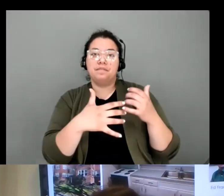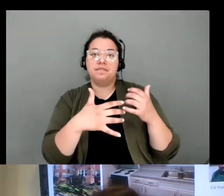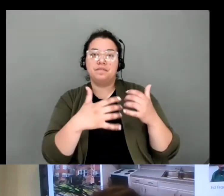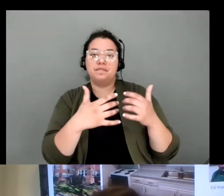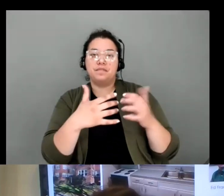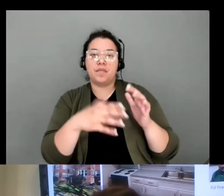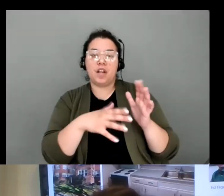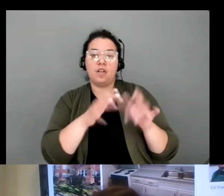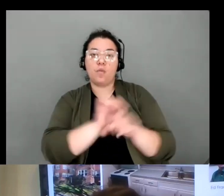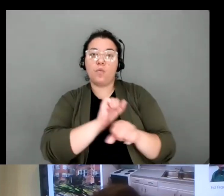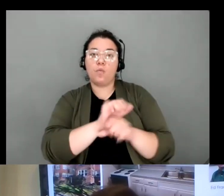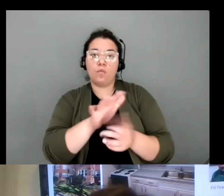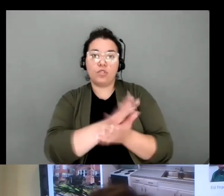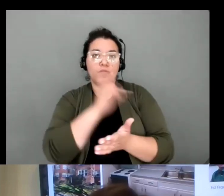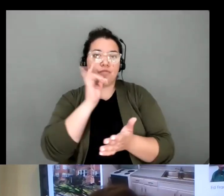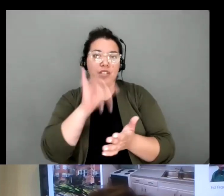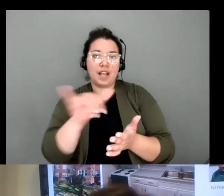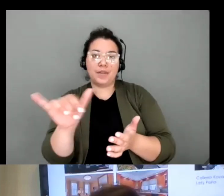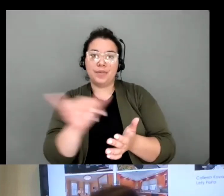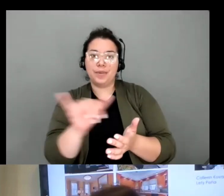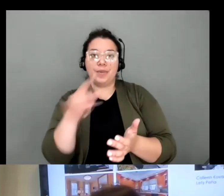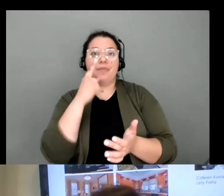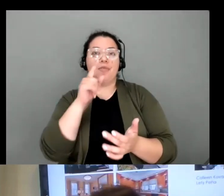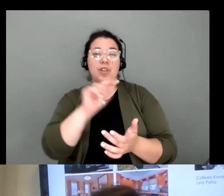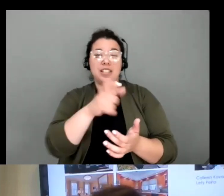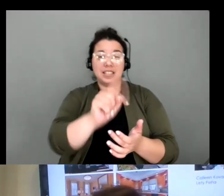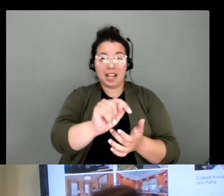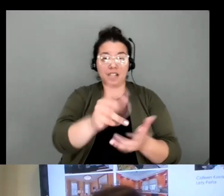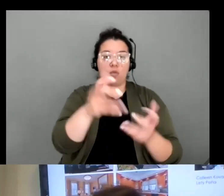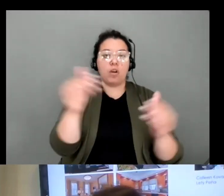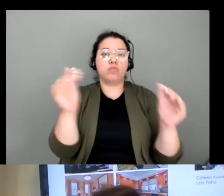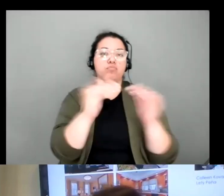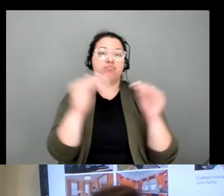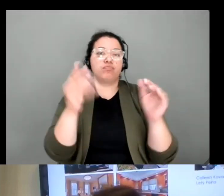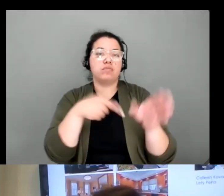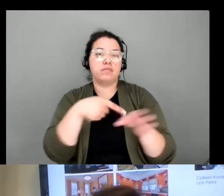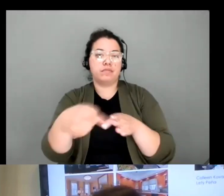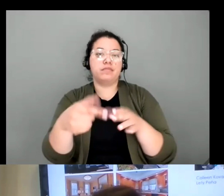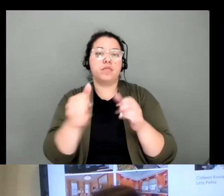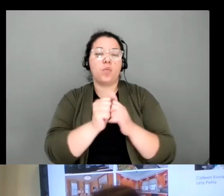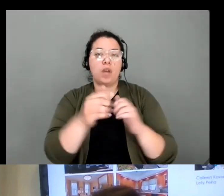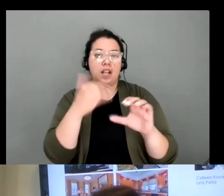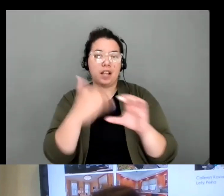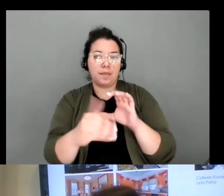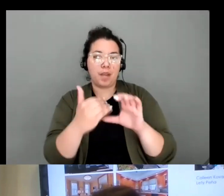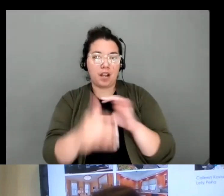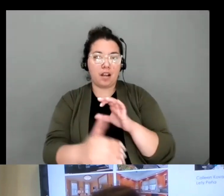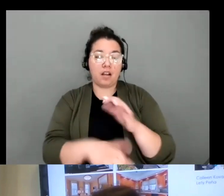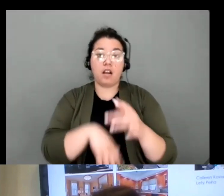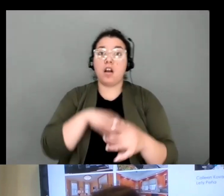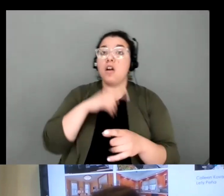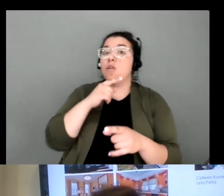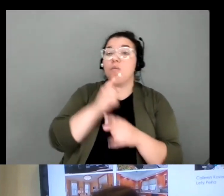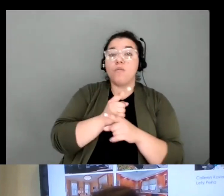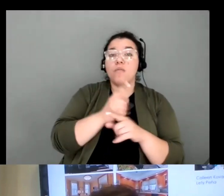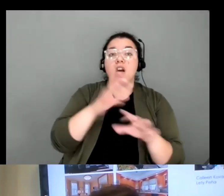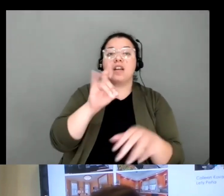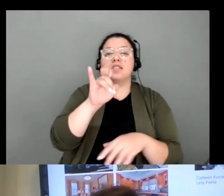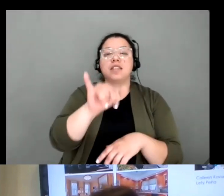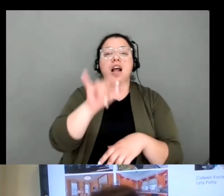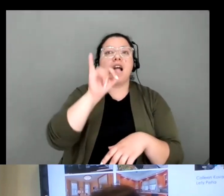a properly written email, just the same. Even, let me ask you this, Colby, even if the person is texting you with